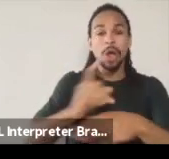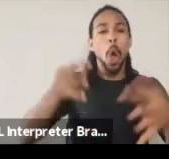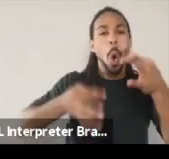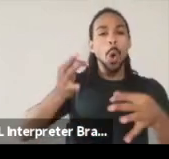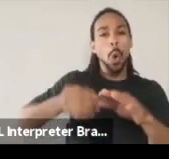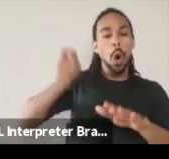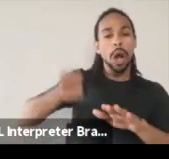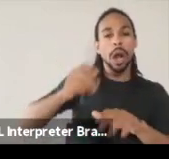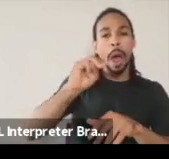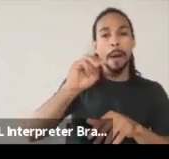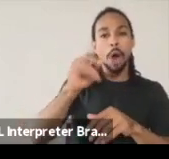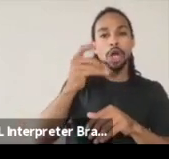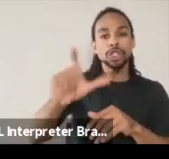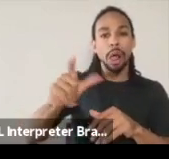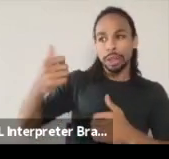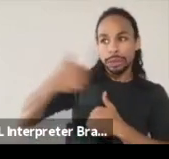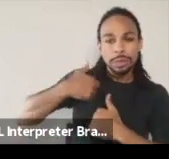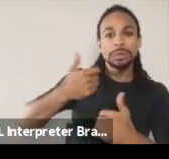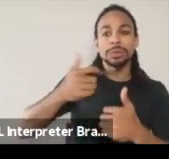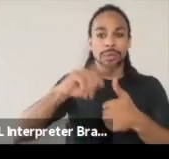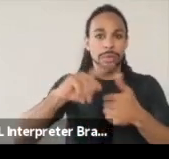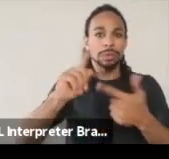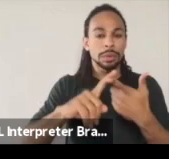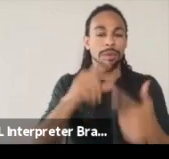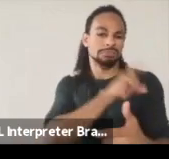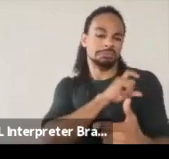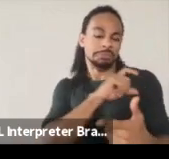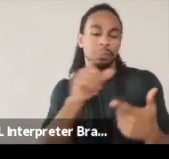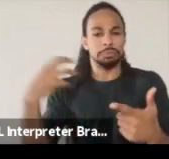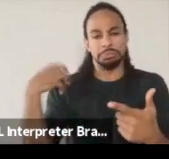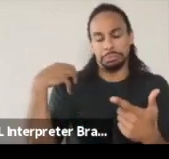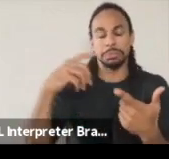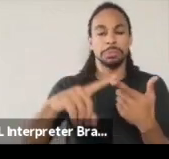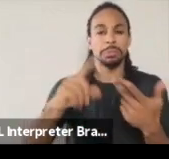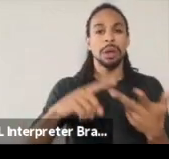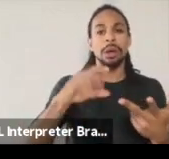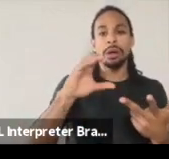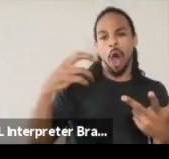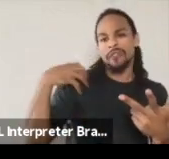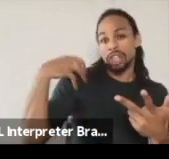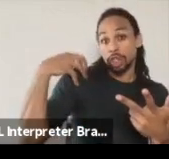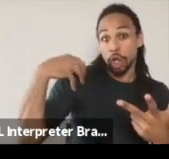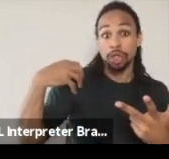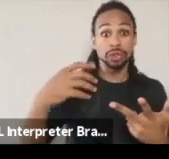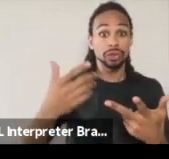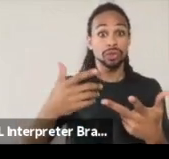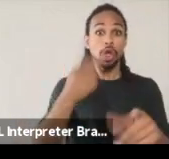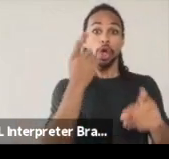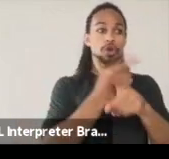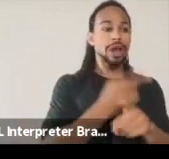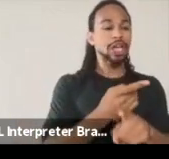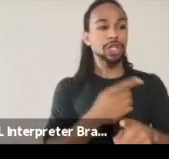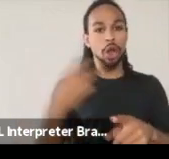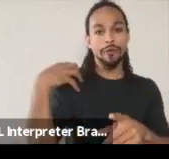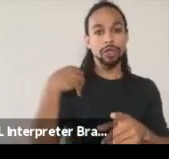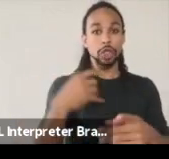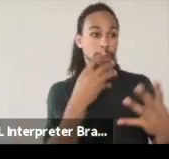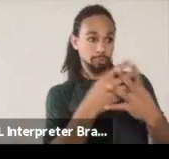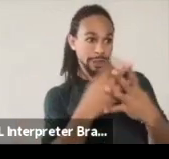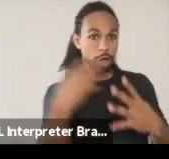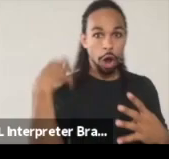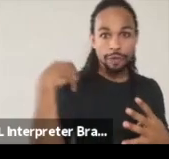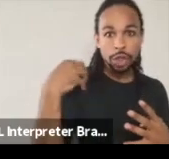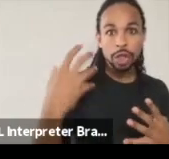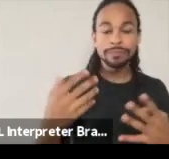the probation and the parole officers, of course it's the correctional officers. So really it's all of the